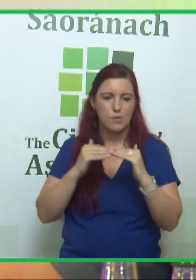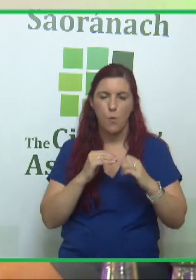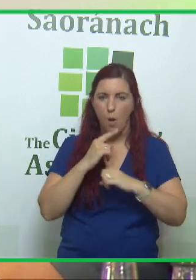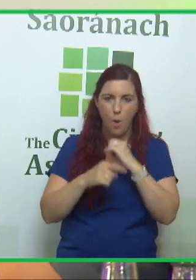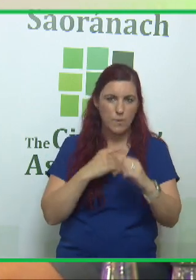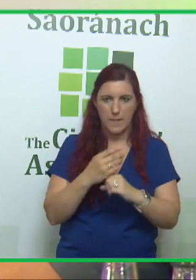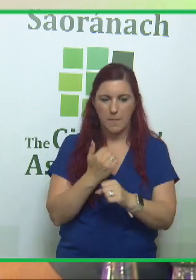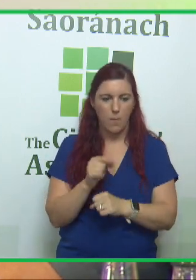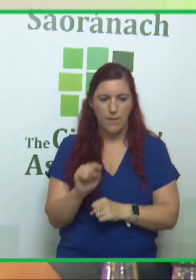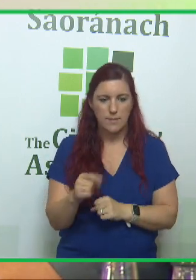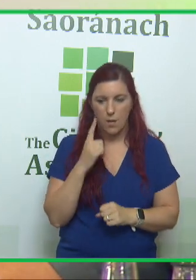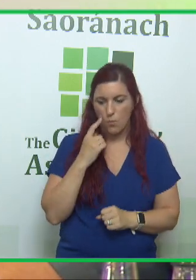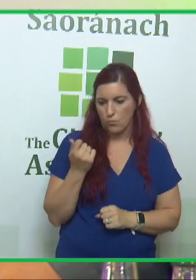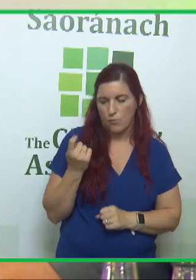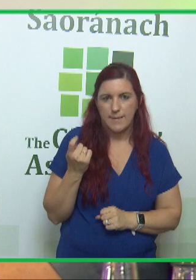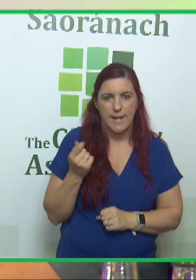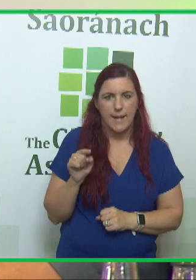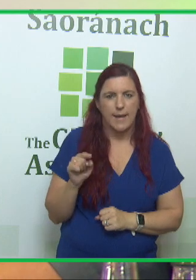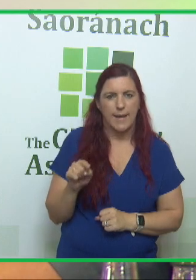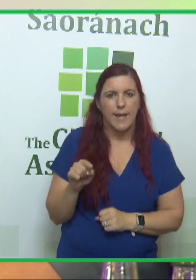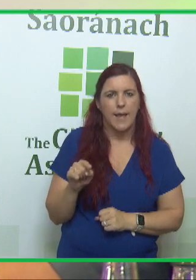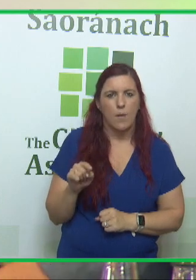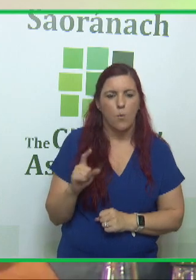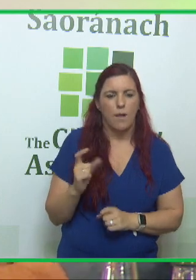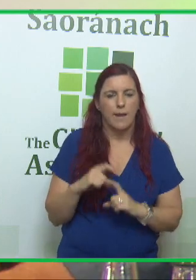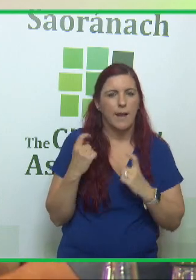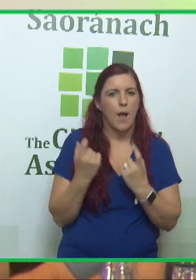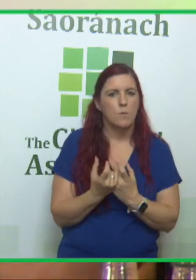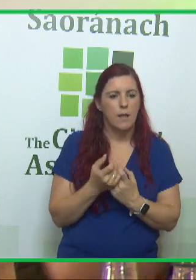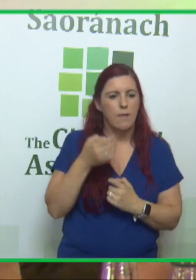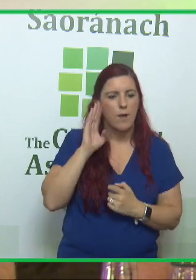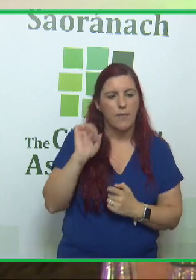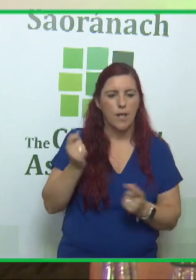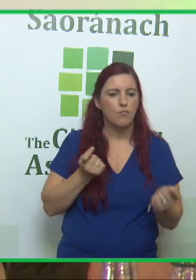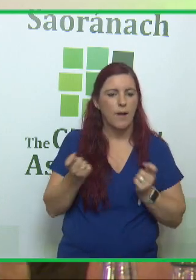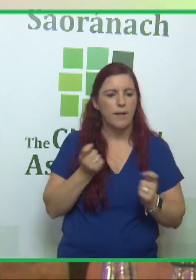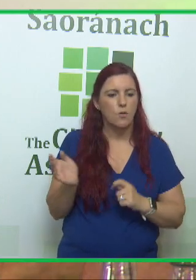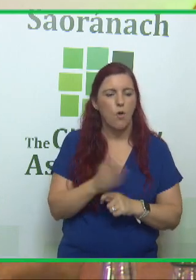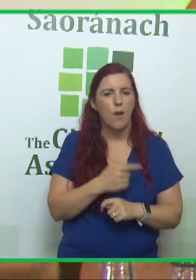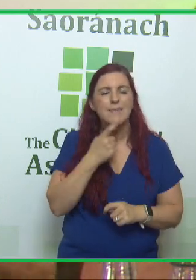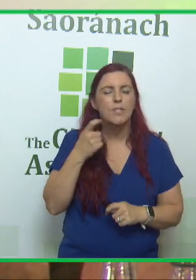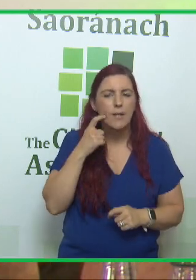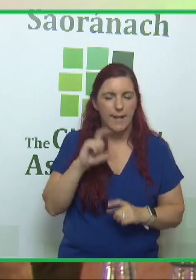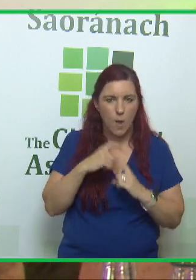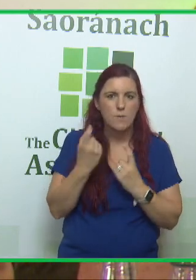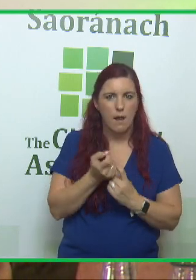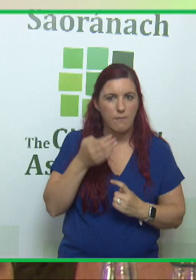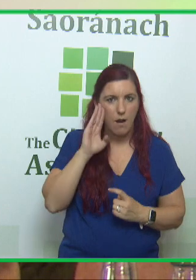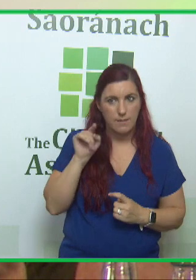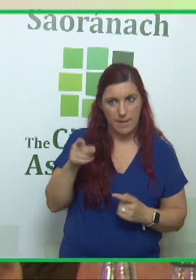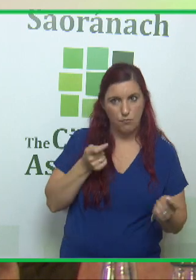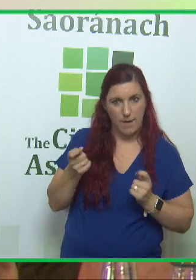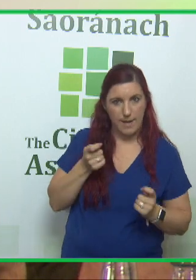priority. Just very recently, the Addiction Council of Ireland, which is the body that regulates a lot of the addiction workers, they've introduced, there's